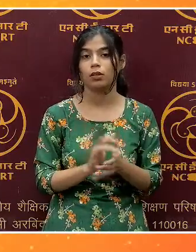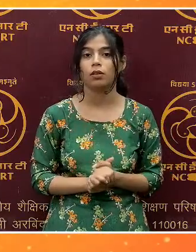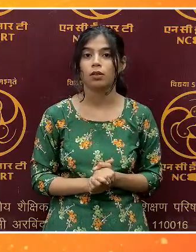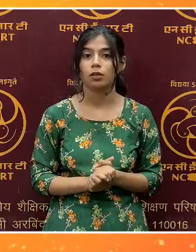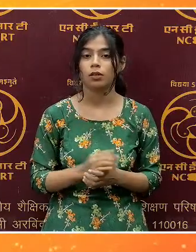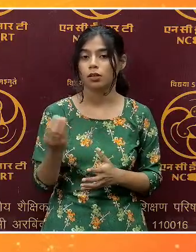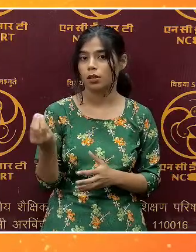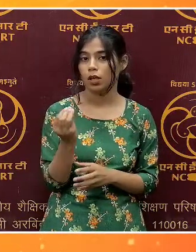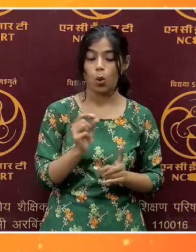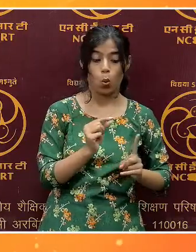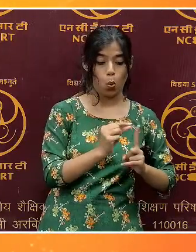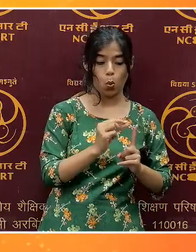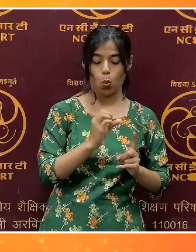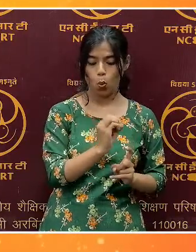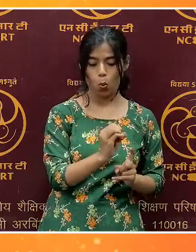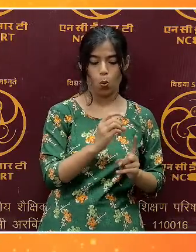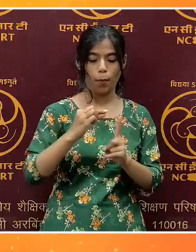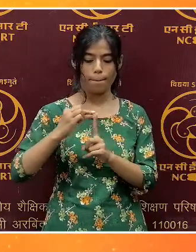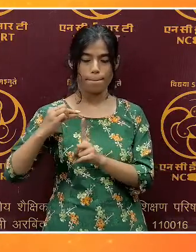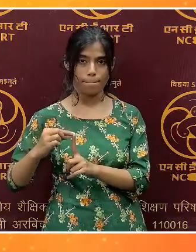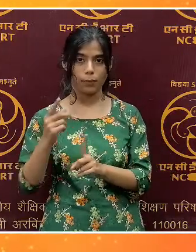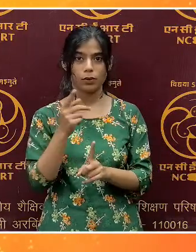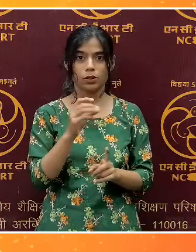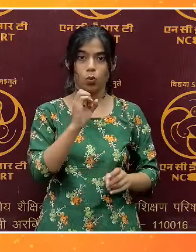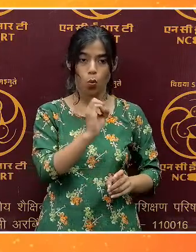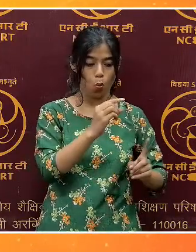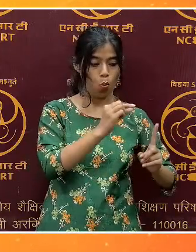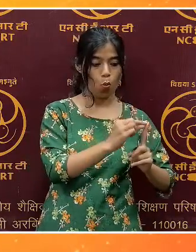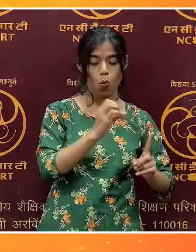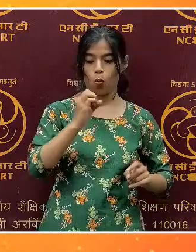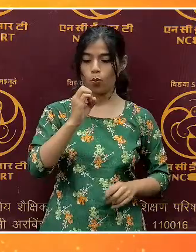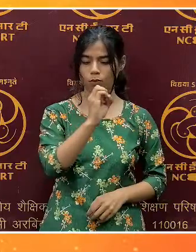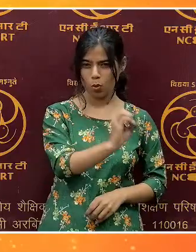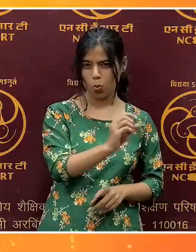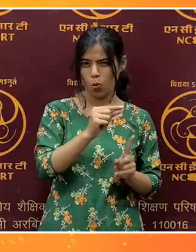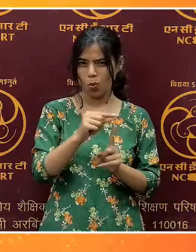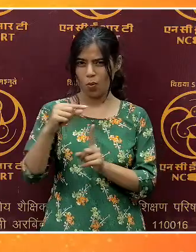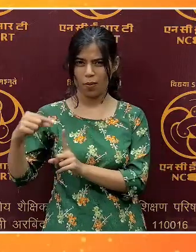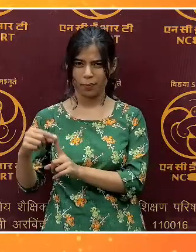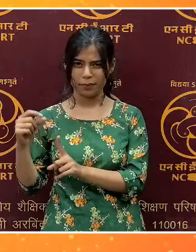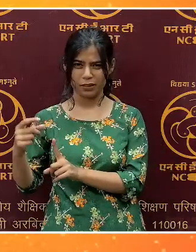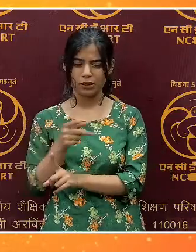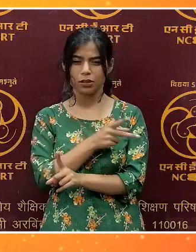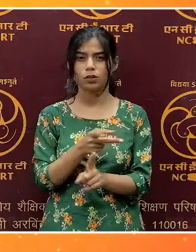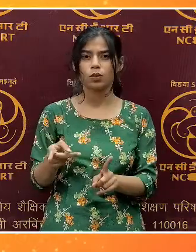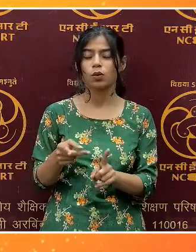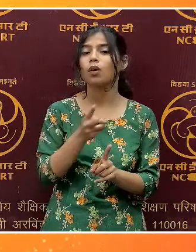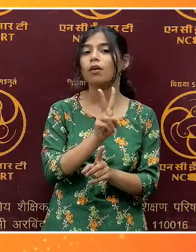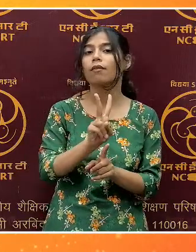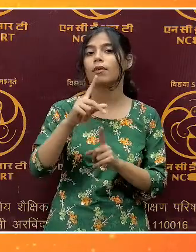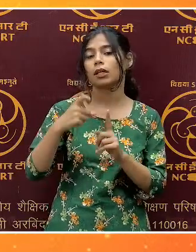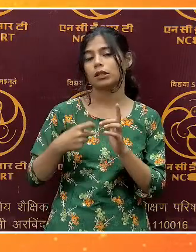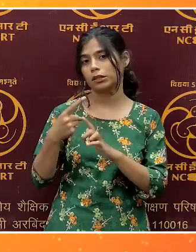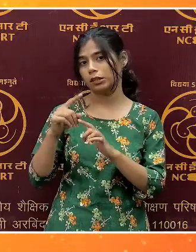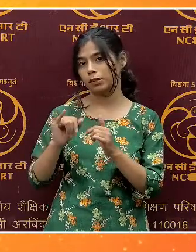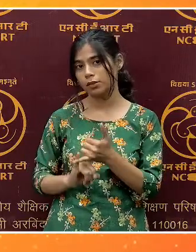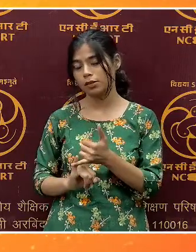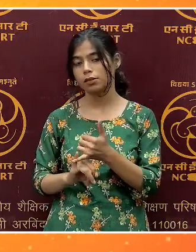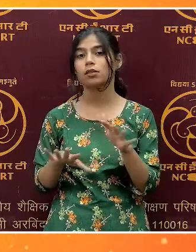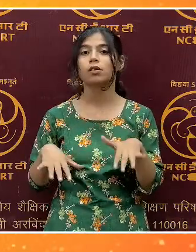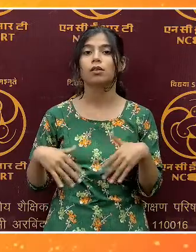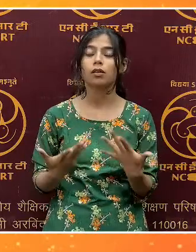Here OP represents velocity vector V. Remember, the velocity vector